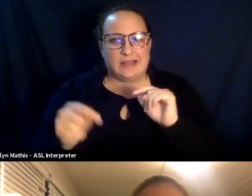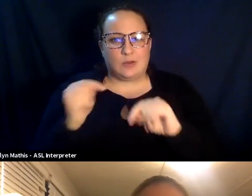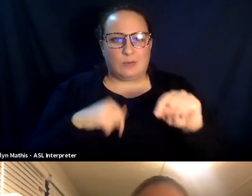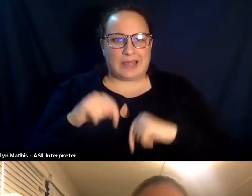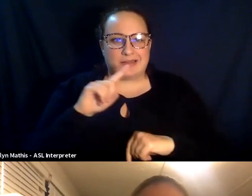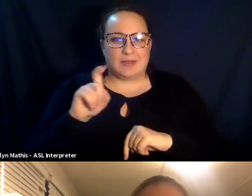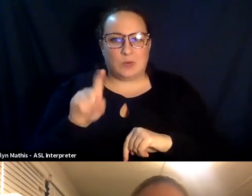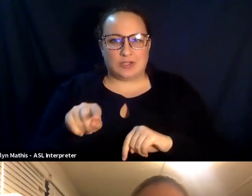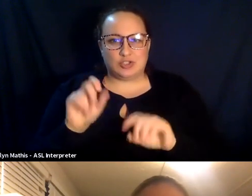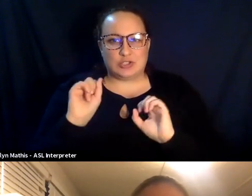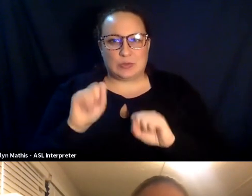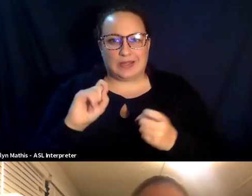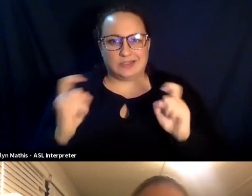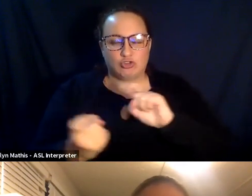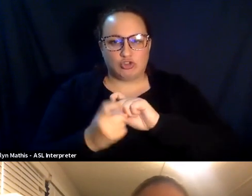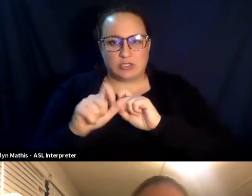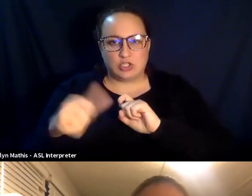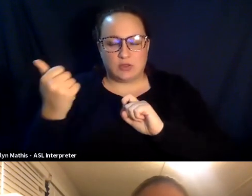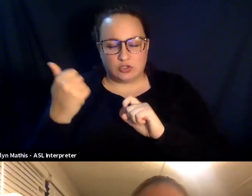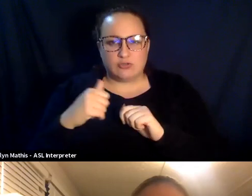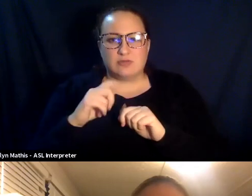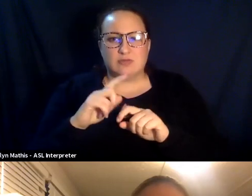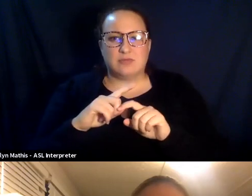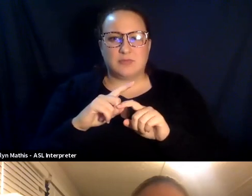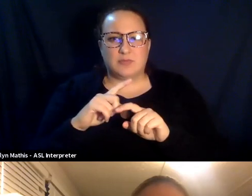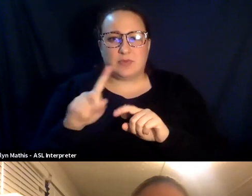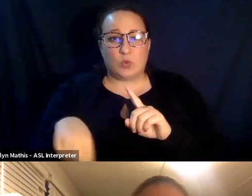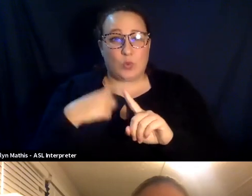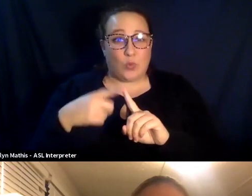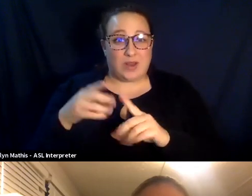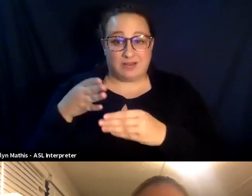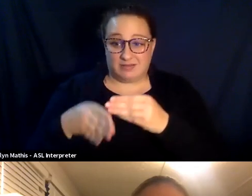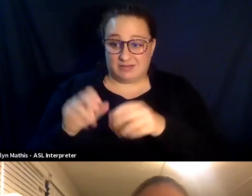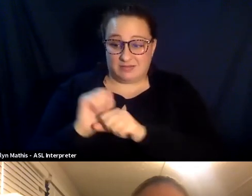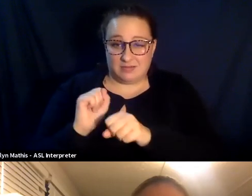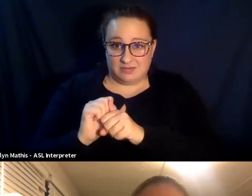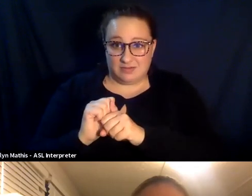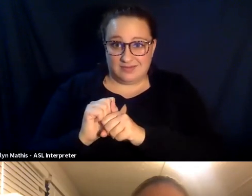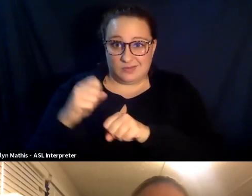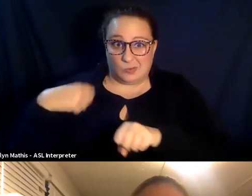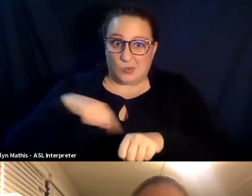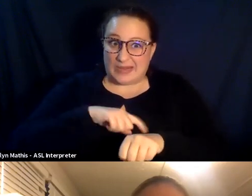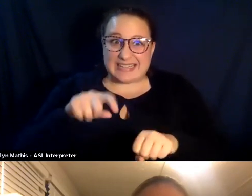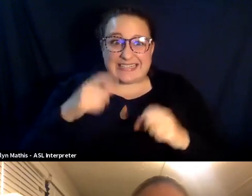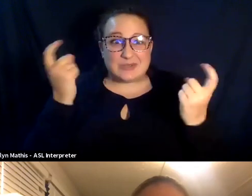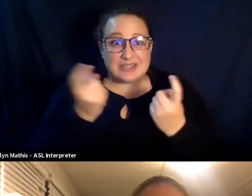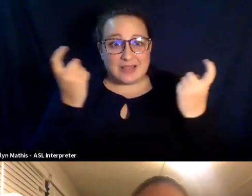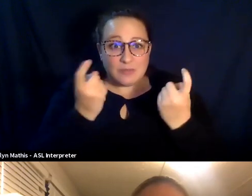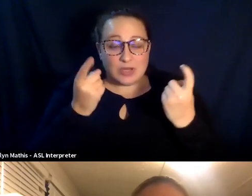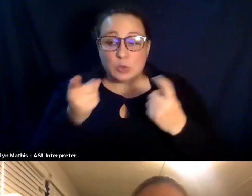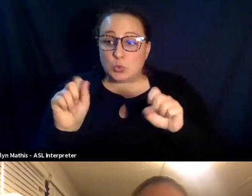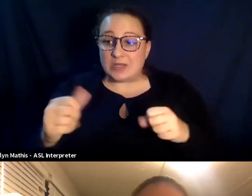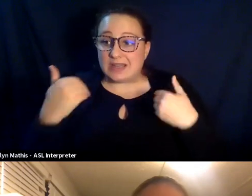can rearrange some of the other ones. When you get finished with that task, we need to celebrate. You can have this or